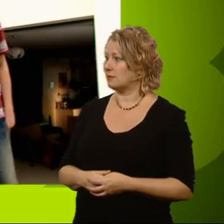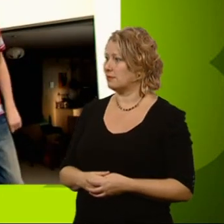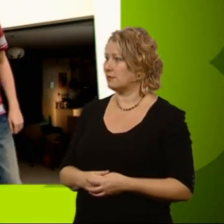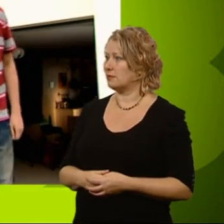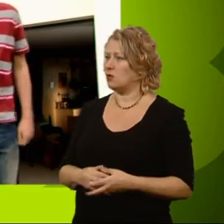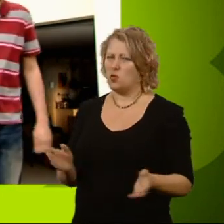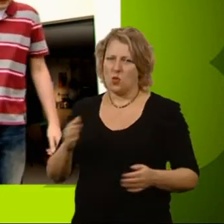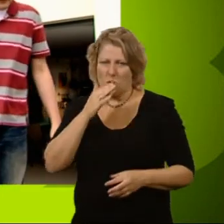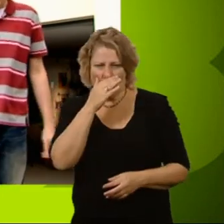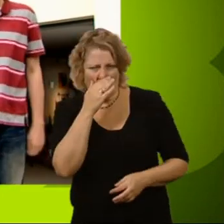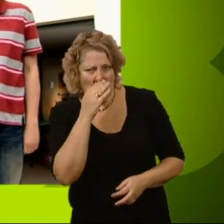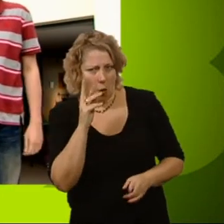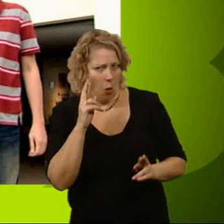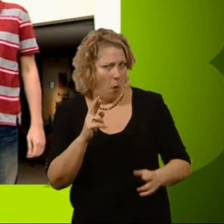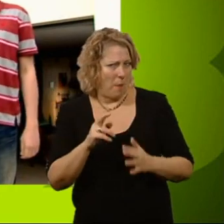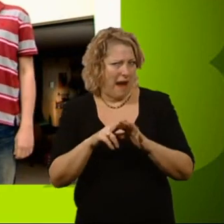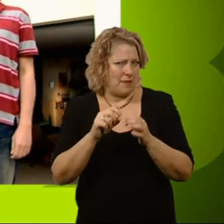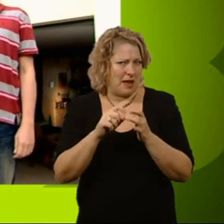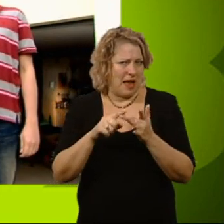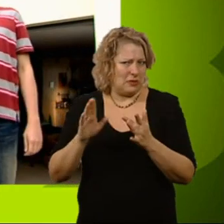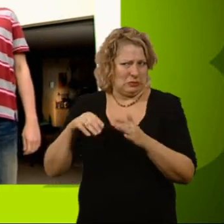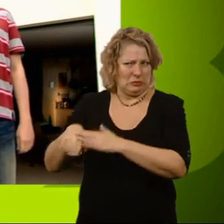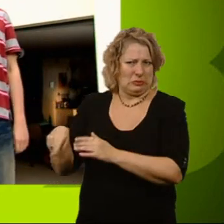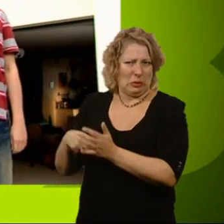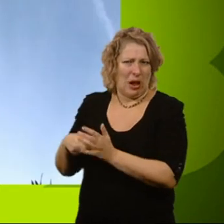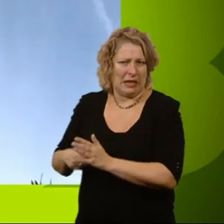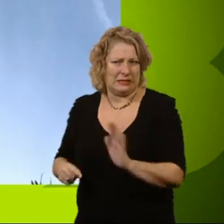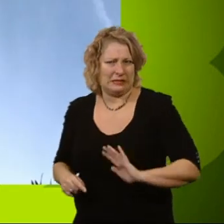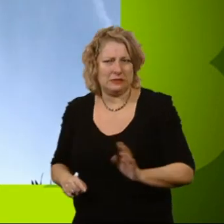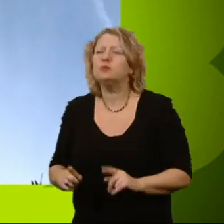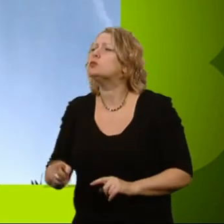I hope the FBI never have to investigate our toilet. What are you up to, little Howard? Nothing.